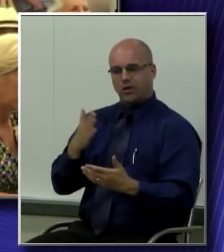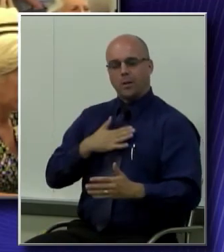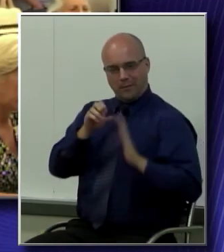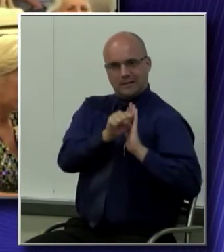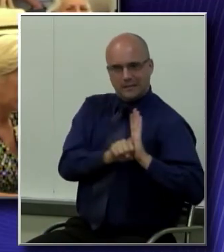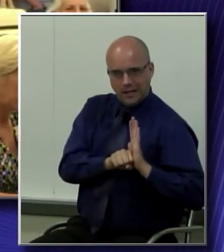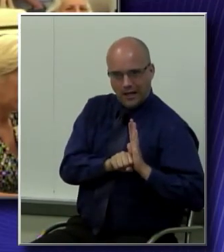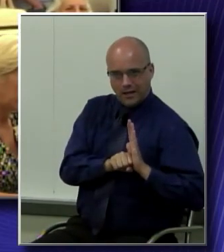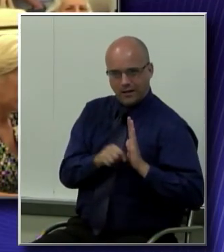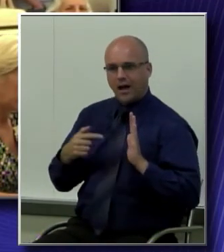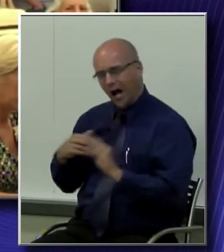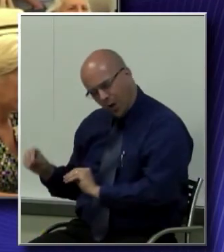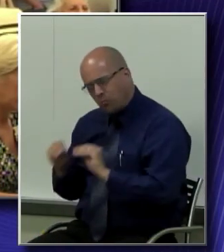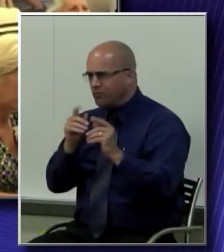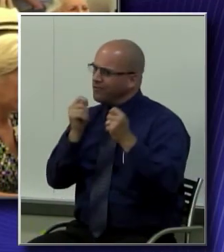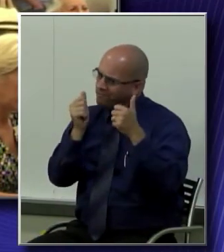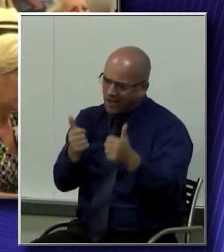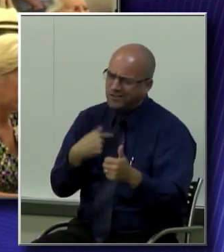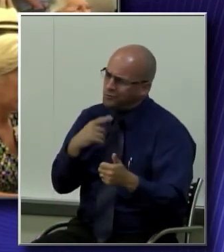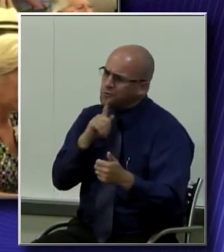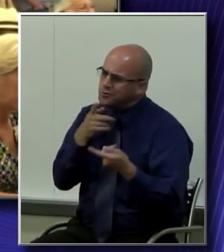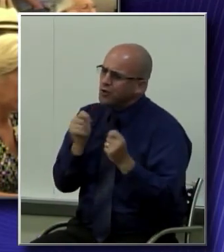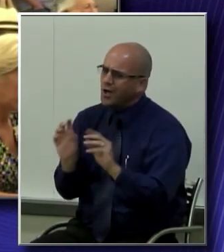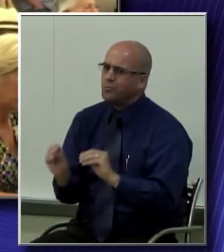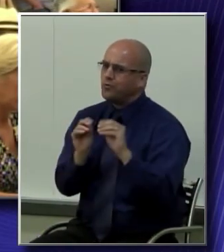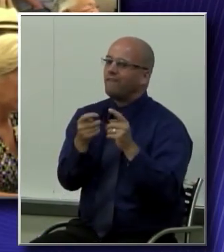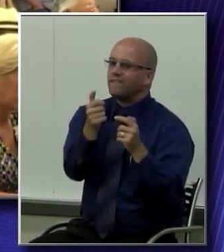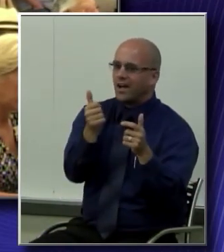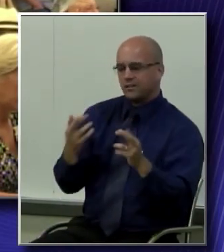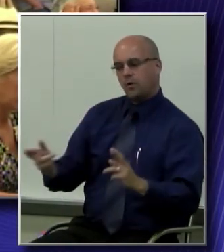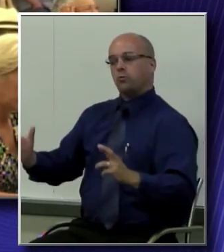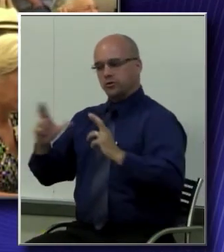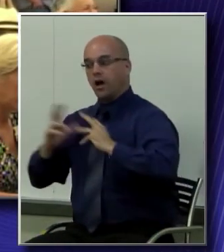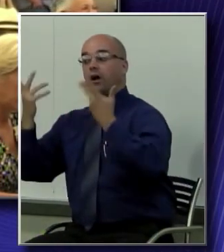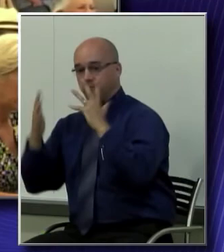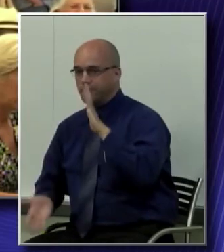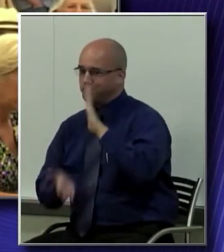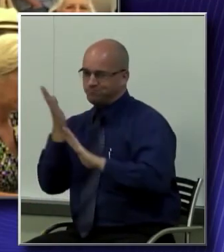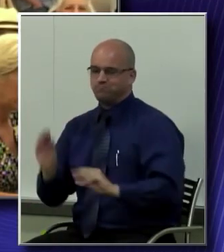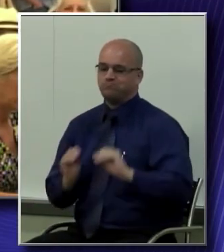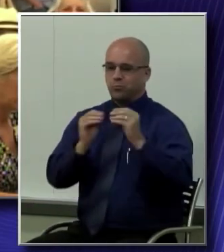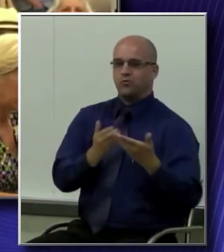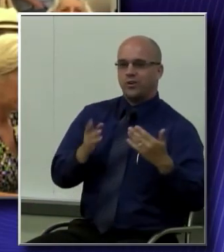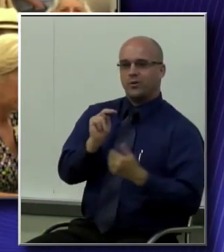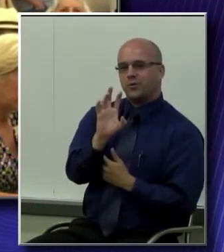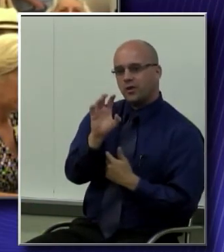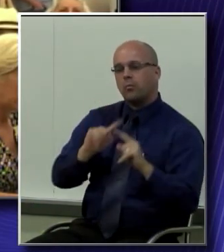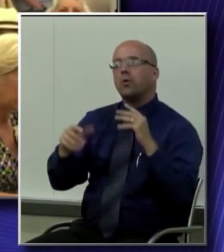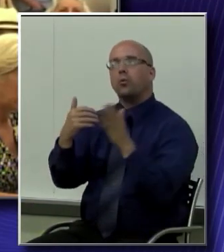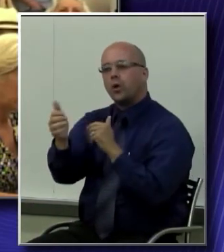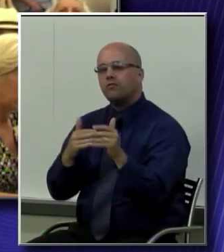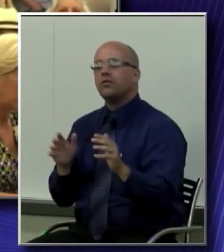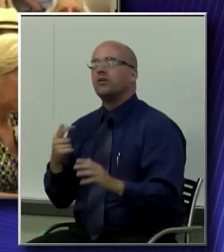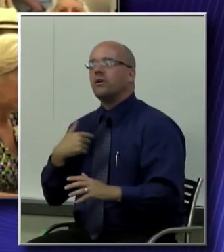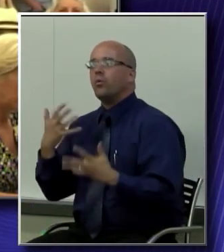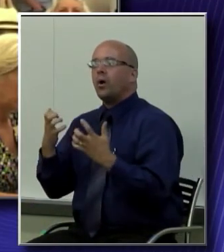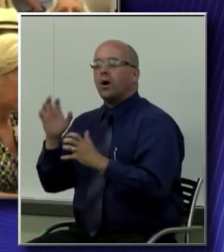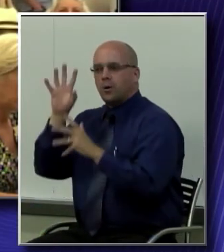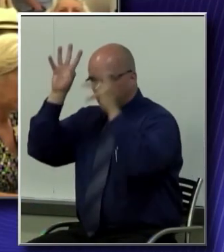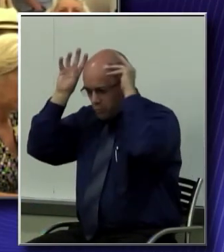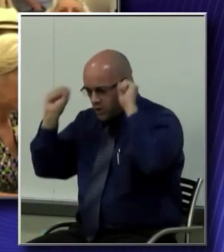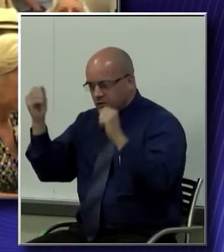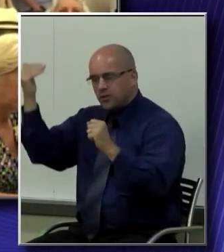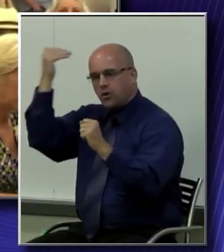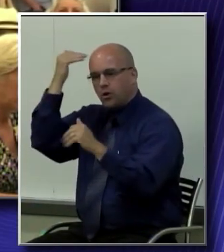here as quickly as I could after I after I retired. I'd like a president to know about UNC's